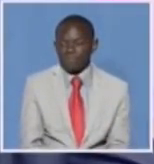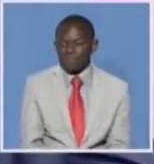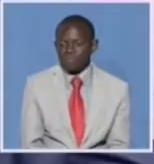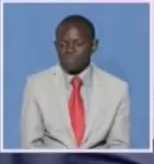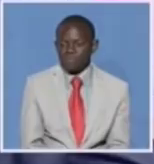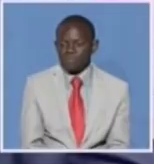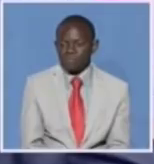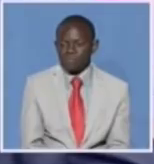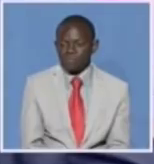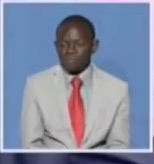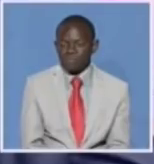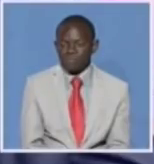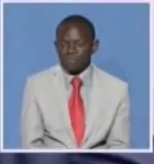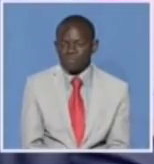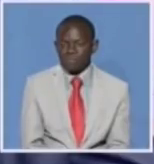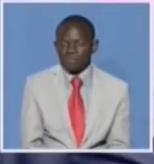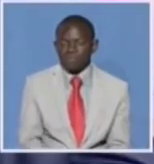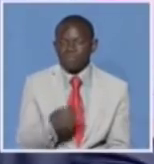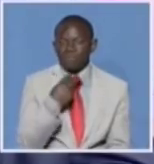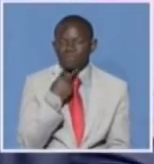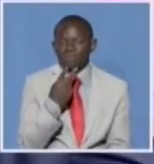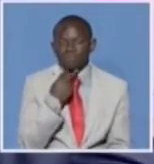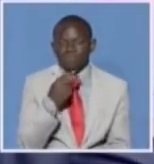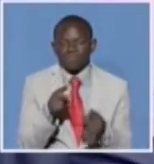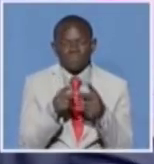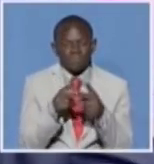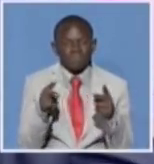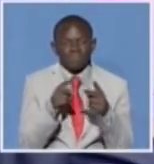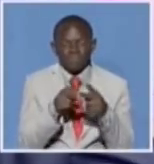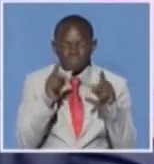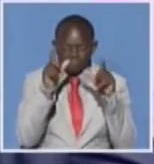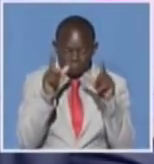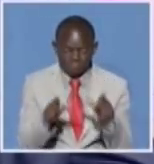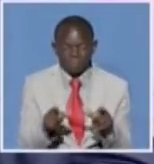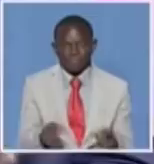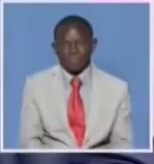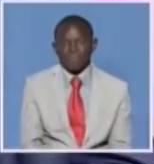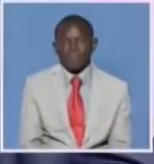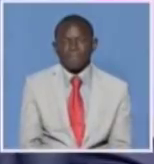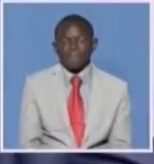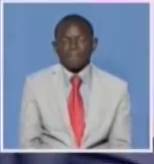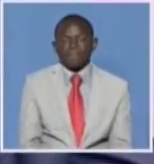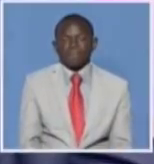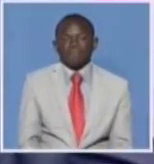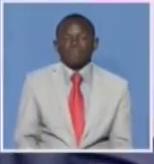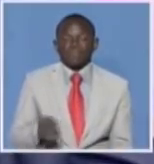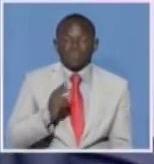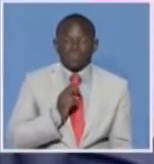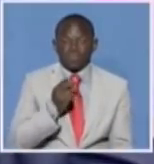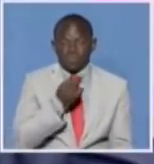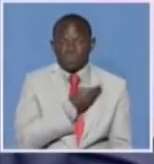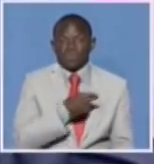resources on the Treasury. We have begun and have continued to